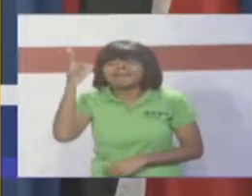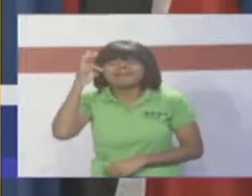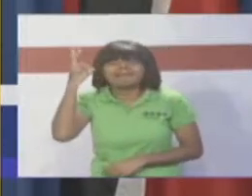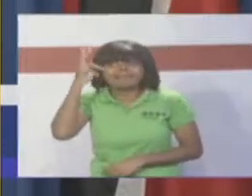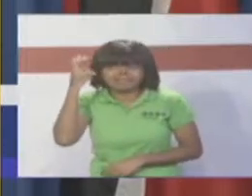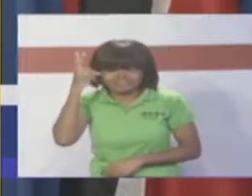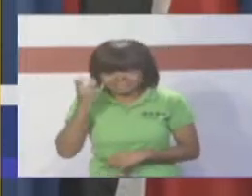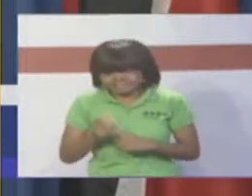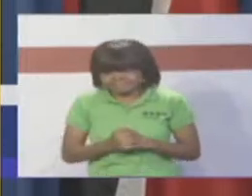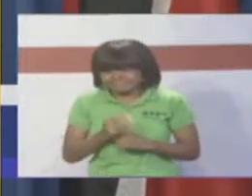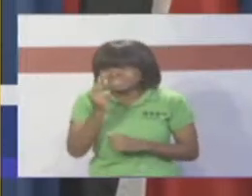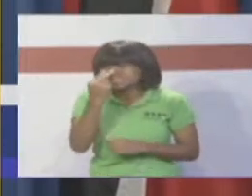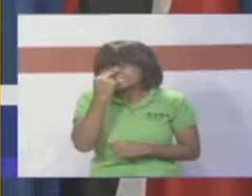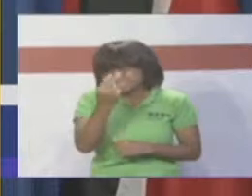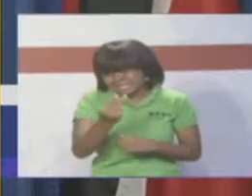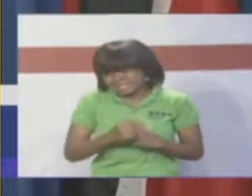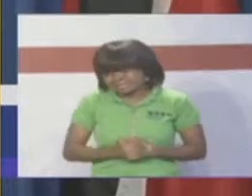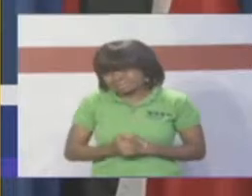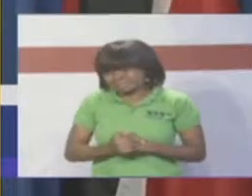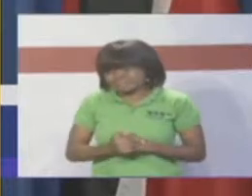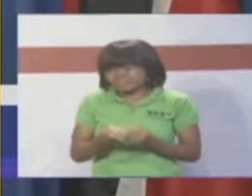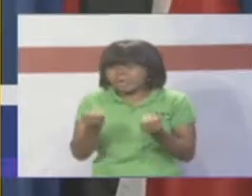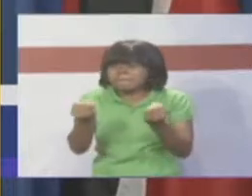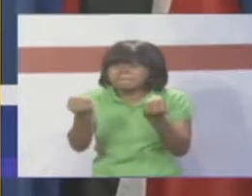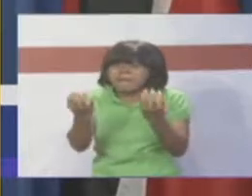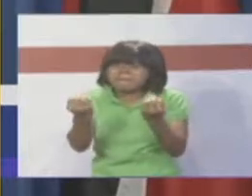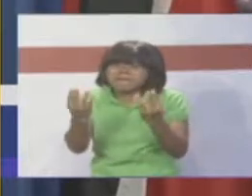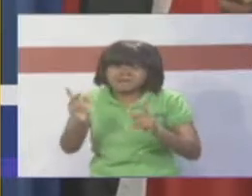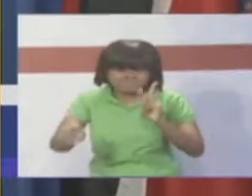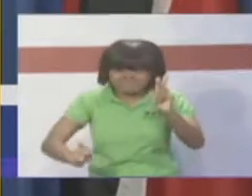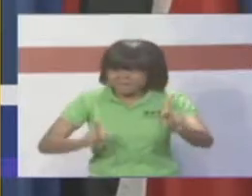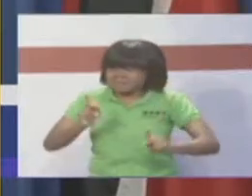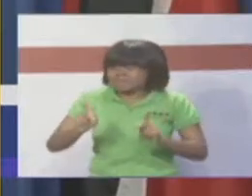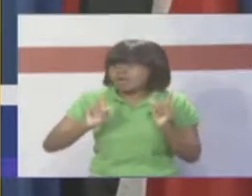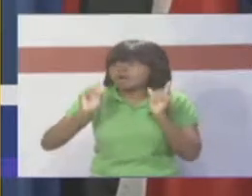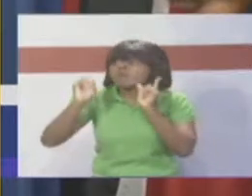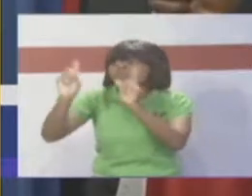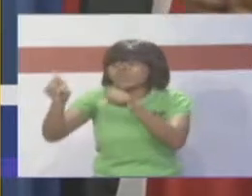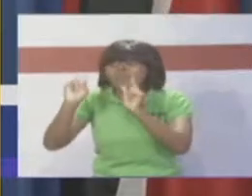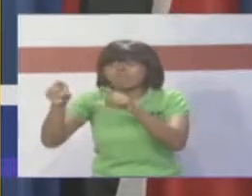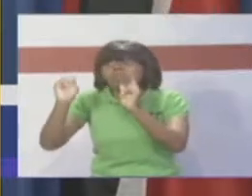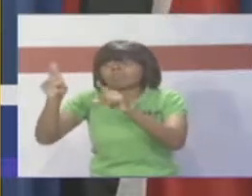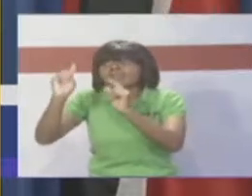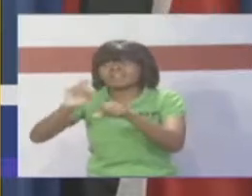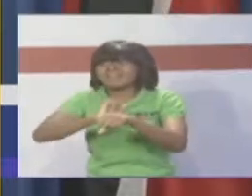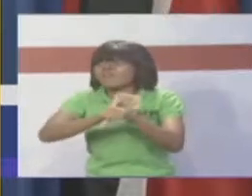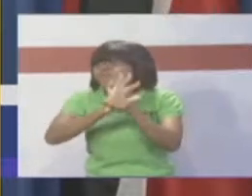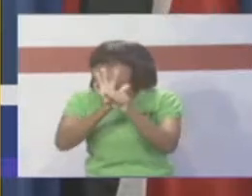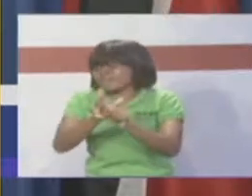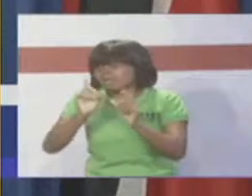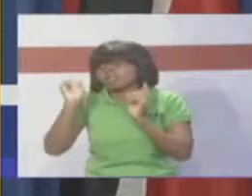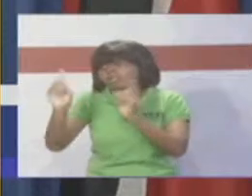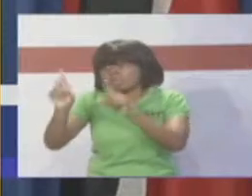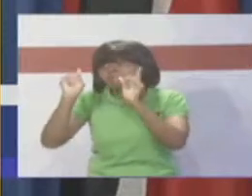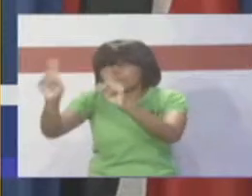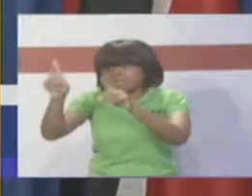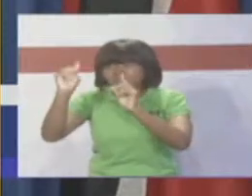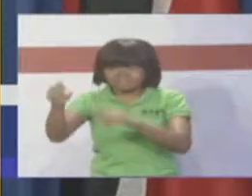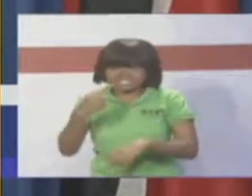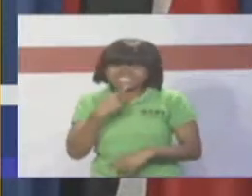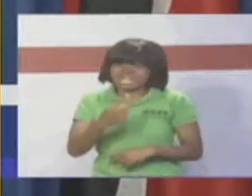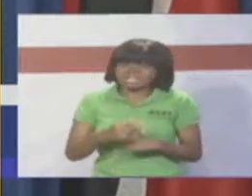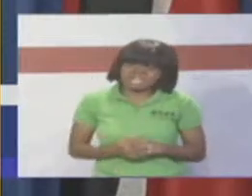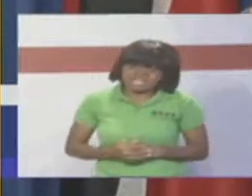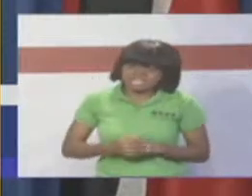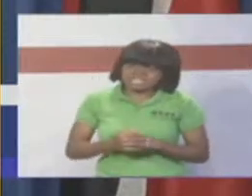accident. It's a huge emergency. So that reference to accident and emergency, forget the accident part. It is